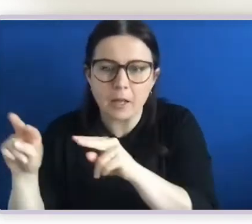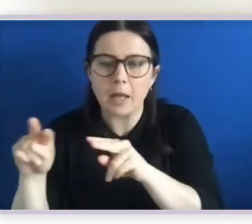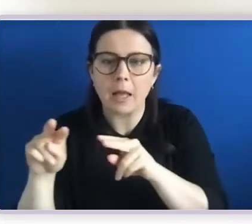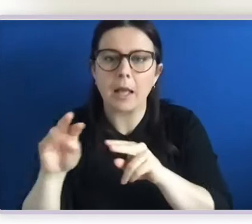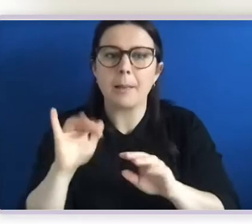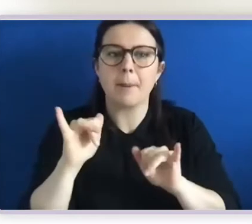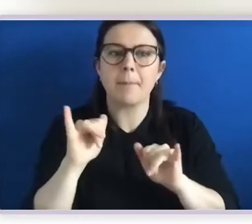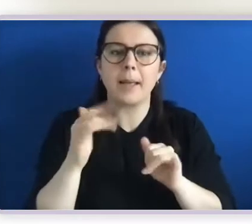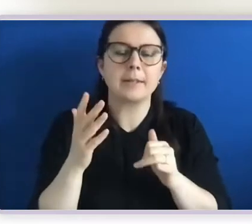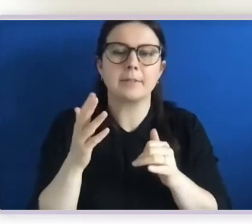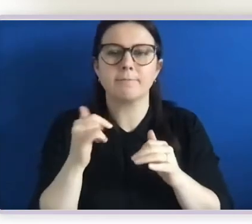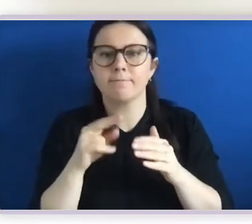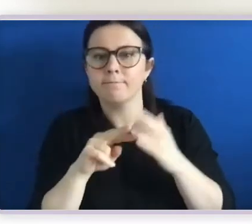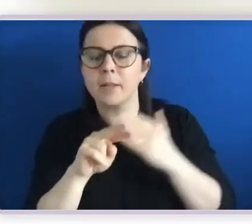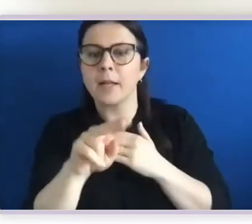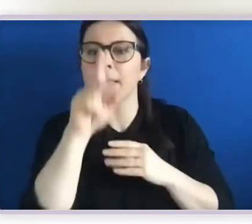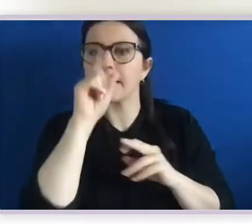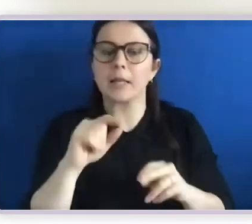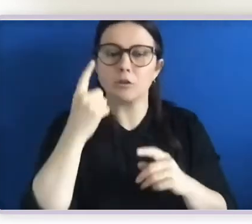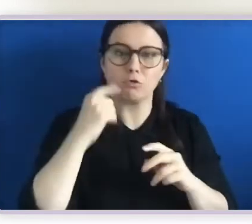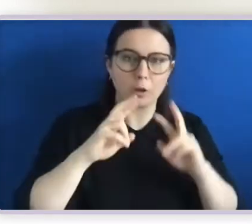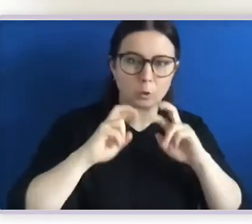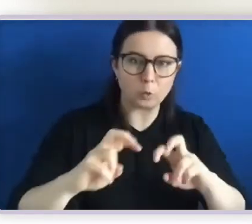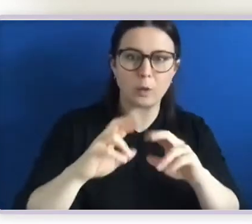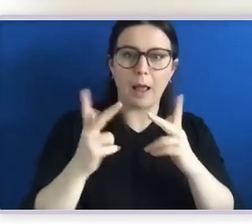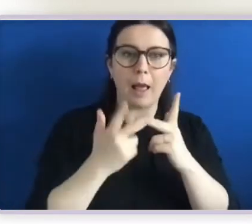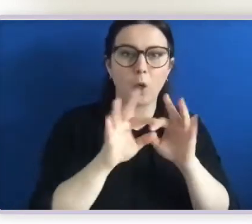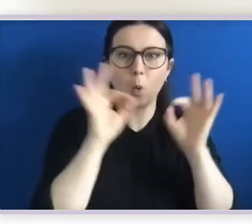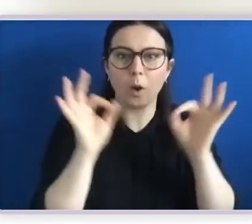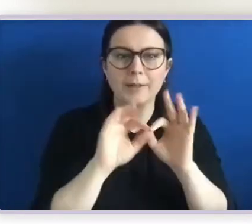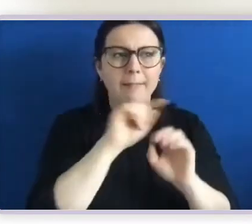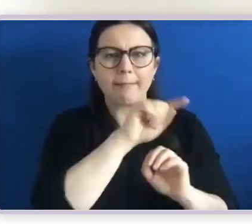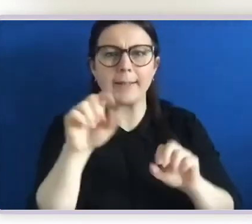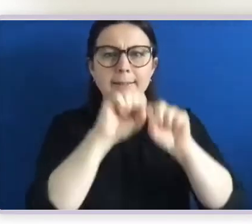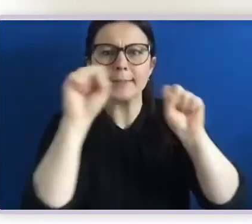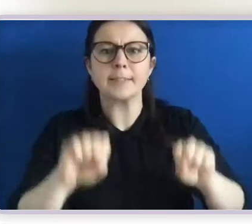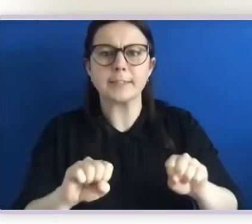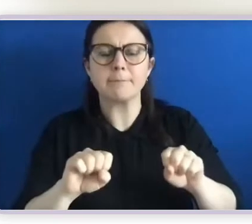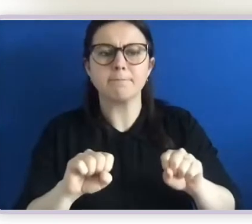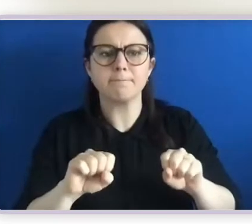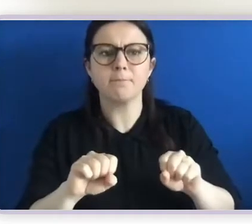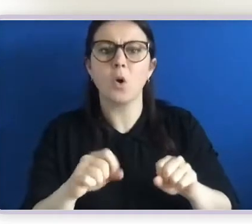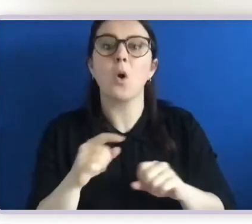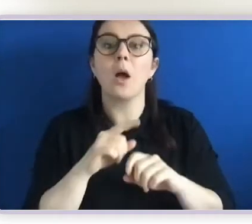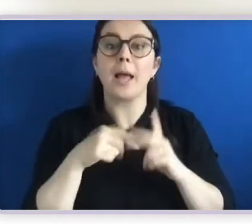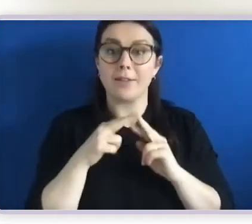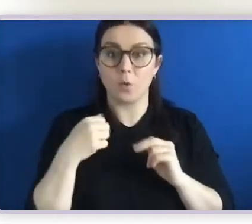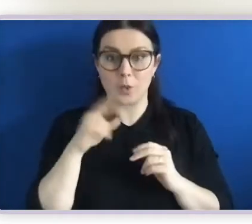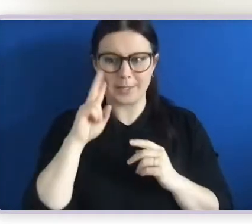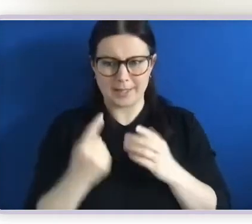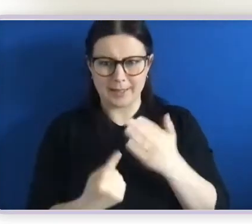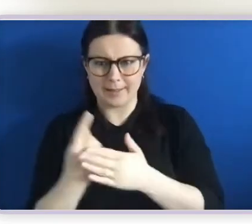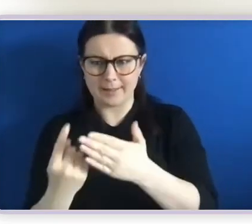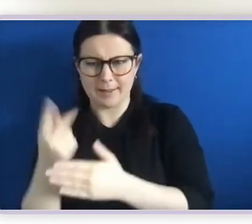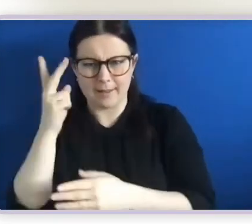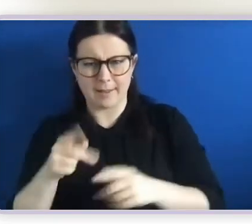see systemic issues from different organisations, and if necessary, we will let organisations know when we're seeing issues come up to